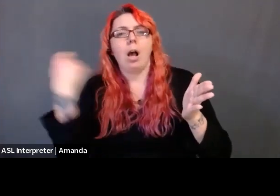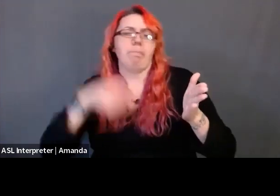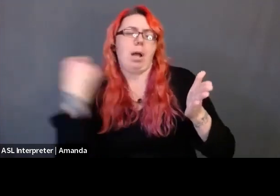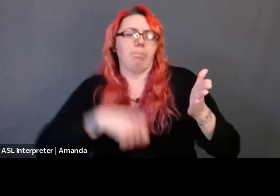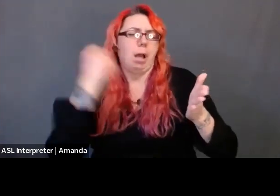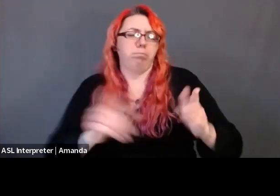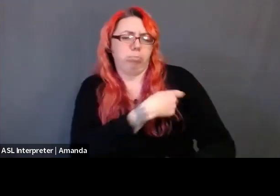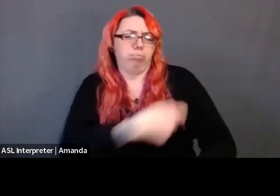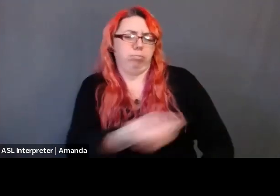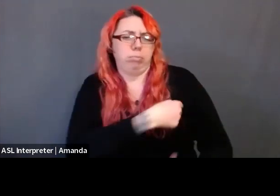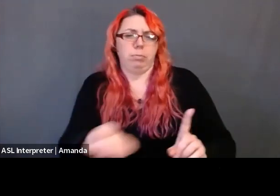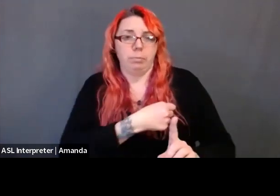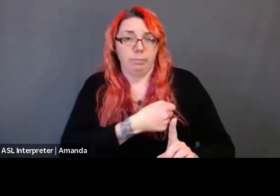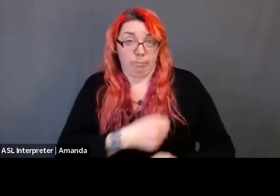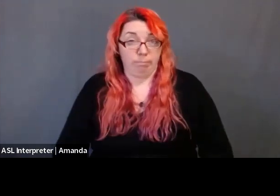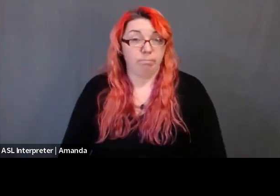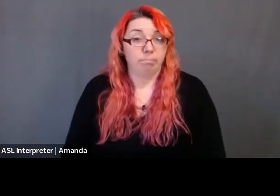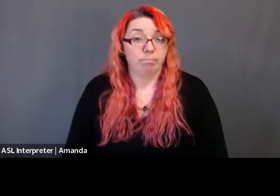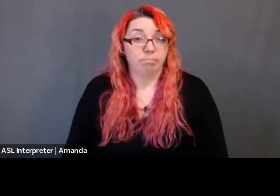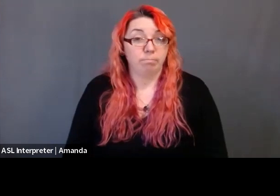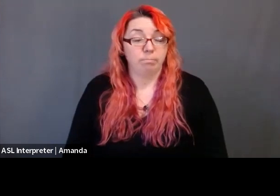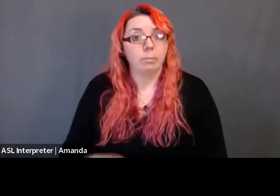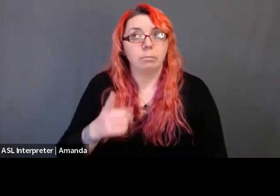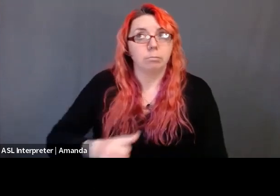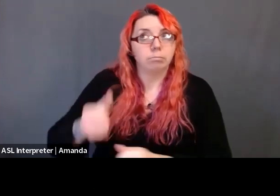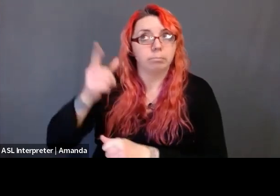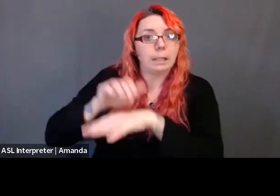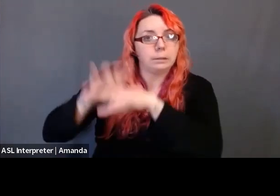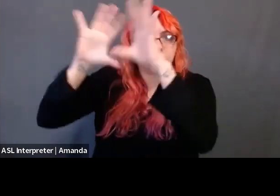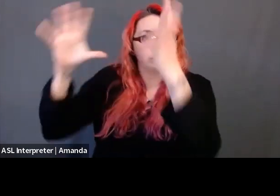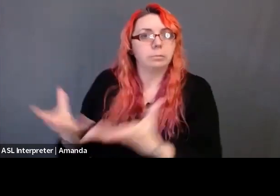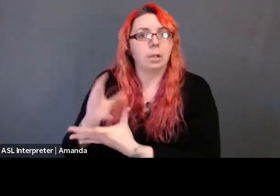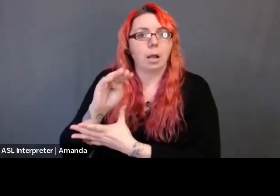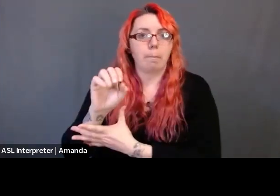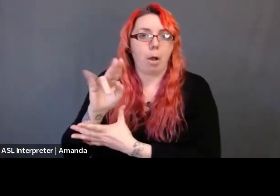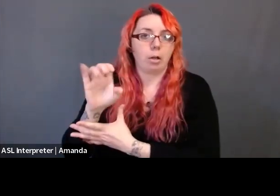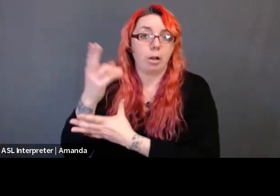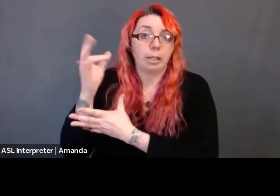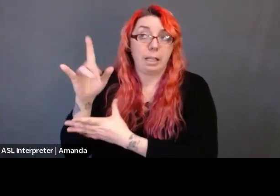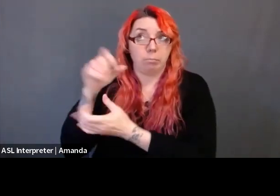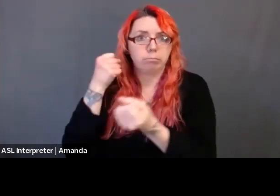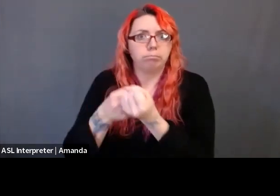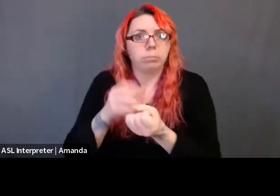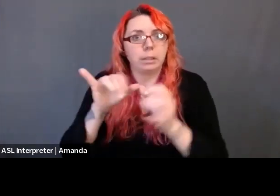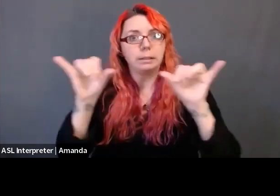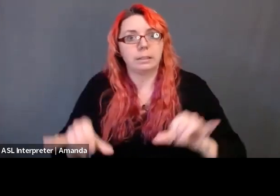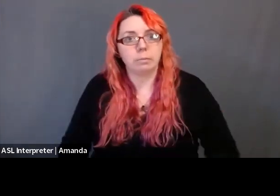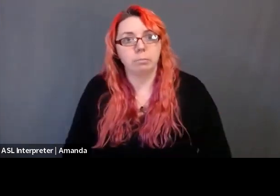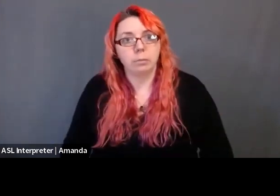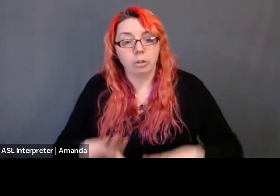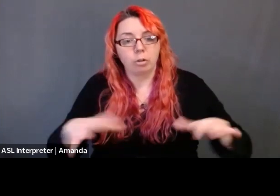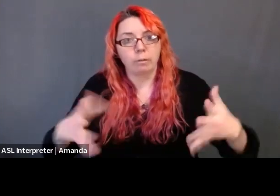that government has sanctioned the genocide of my people. They sanctioned children being raped and